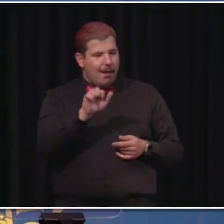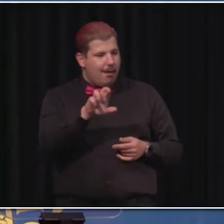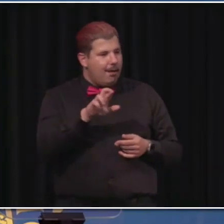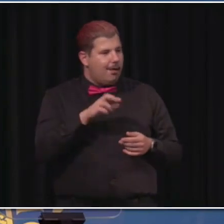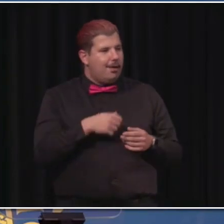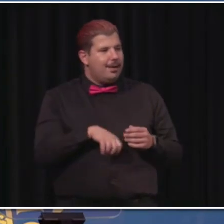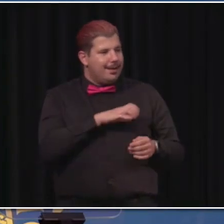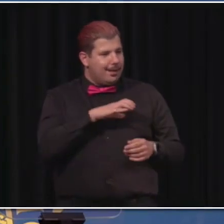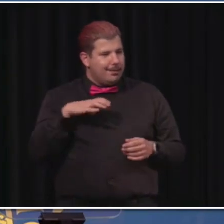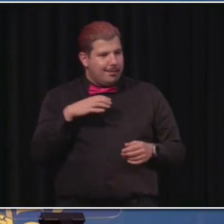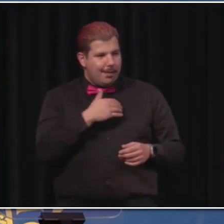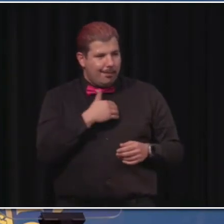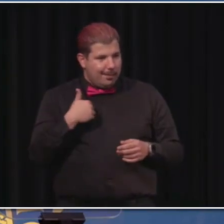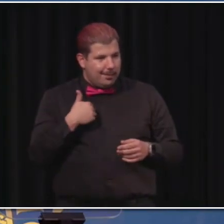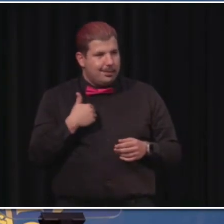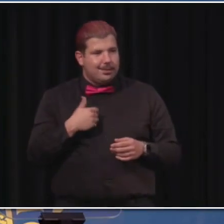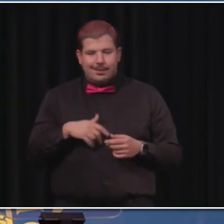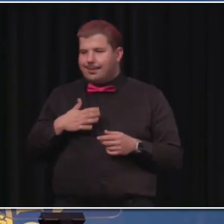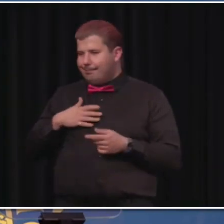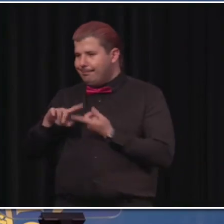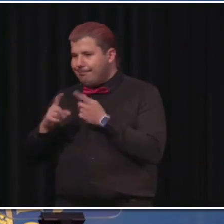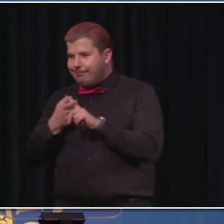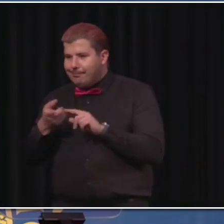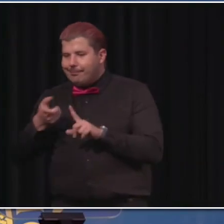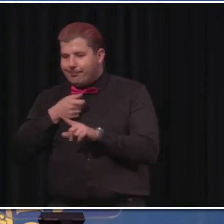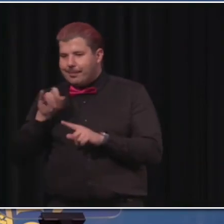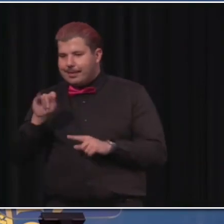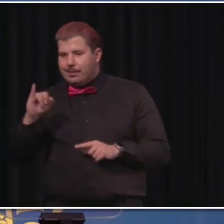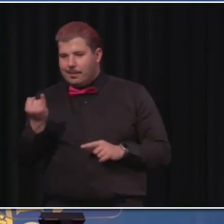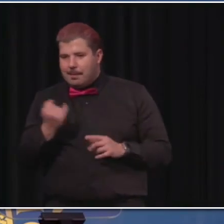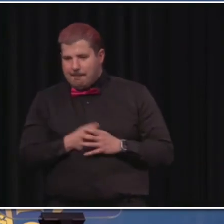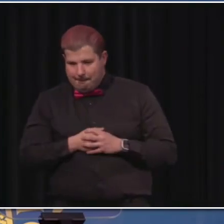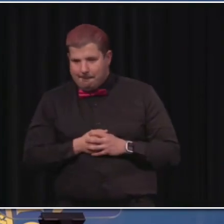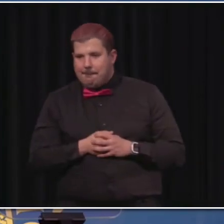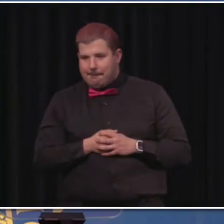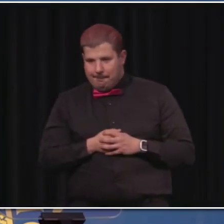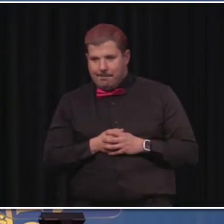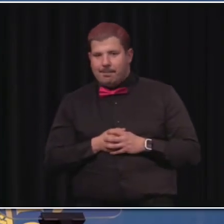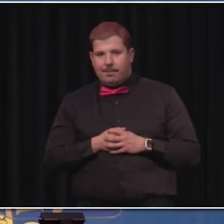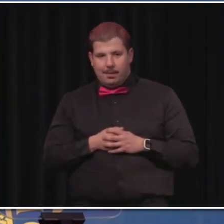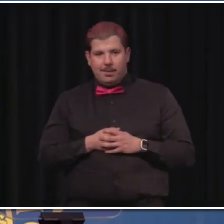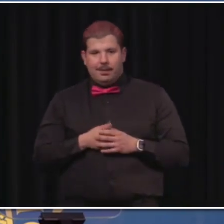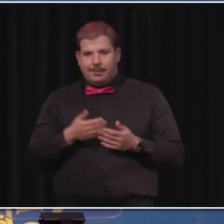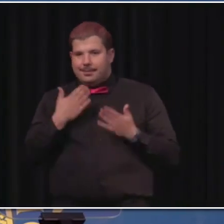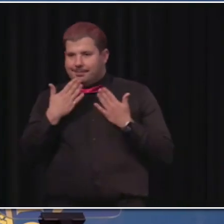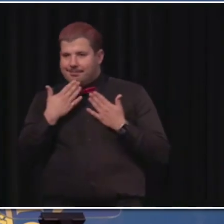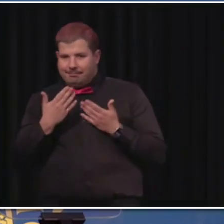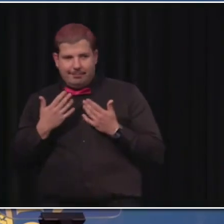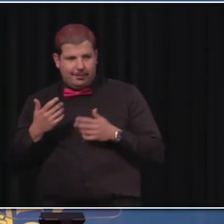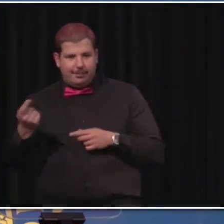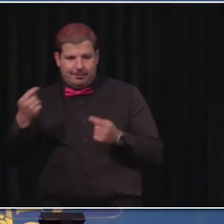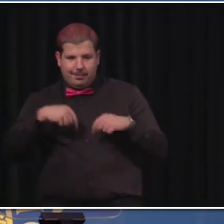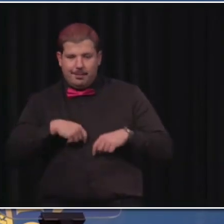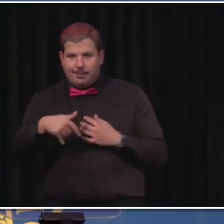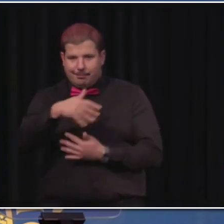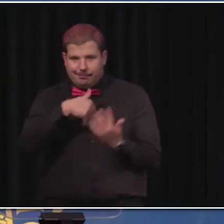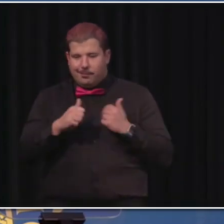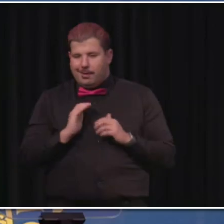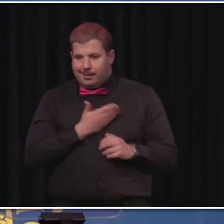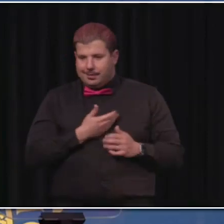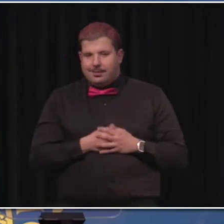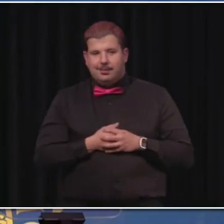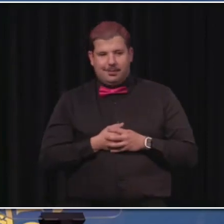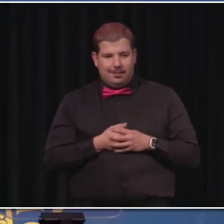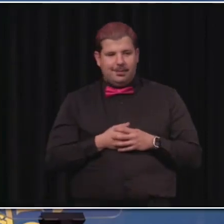the council members, and nuestros amigos también de Tijuana. También a ustedes, gracias por estar aquí con nosotros. It really is an honor for